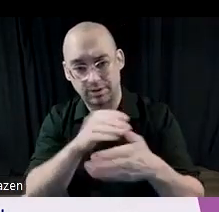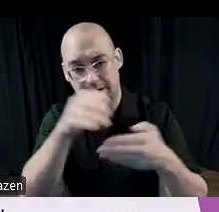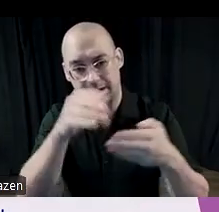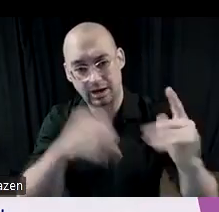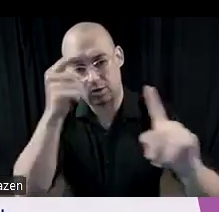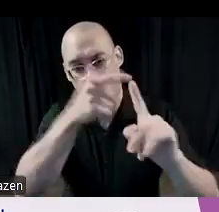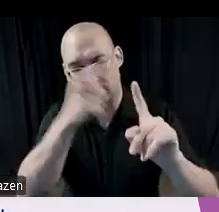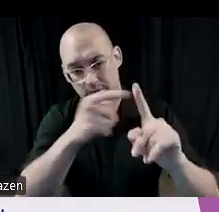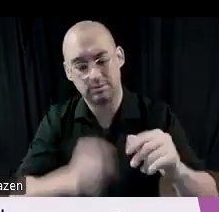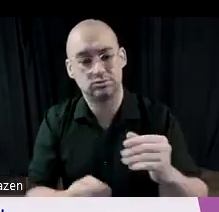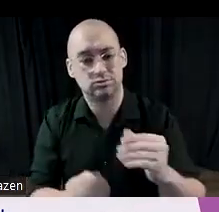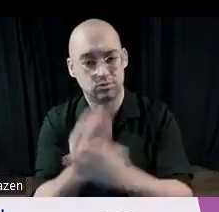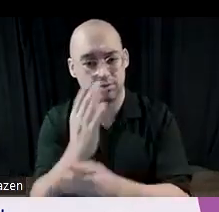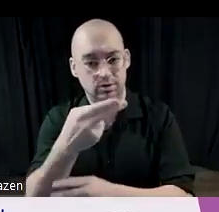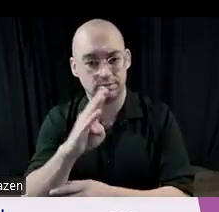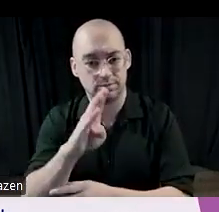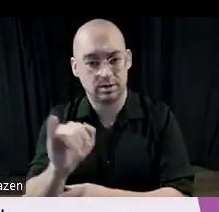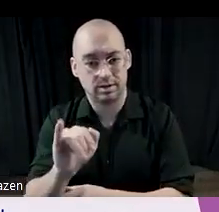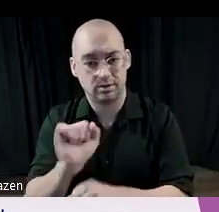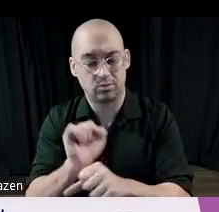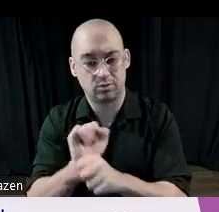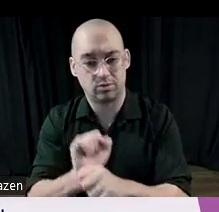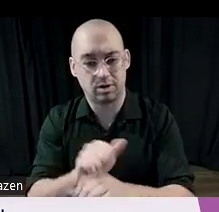to expand HBI work to